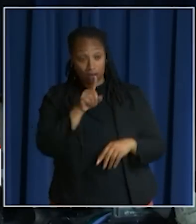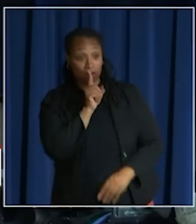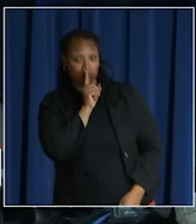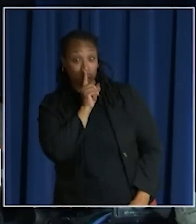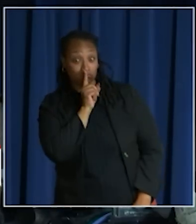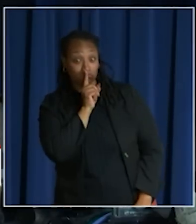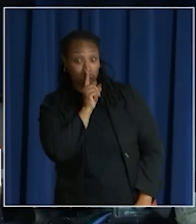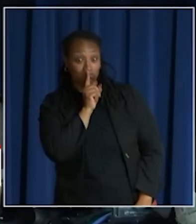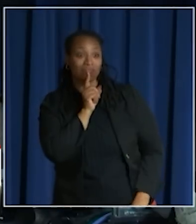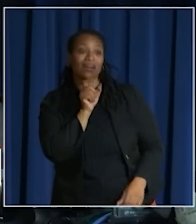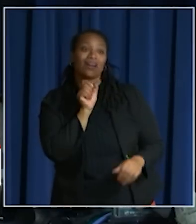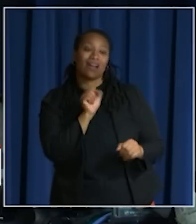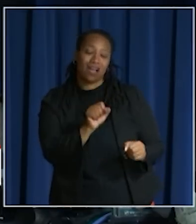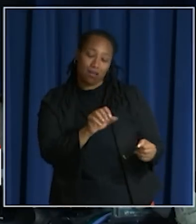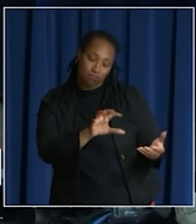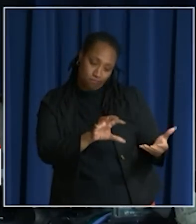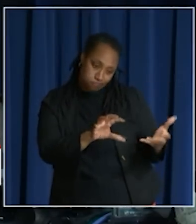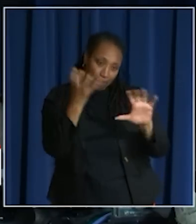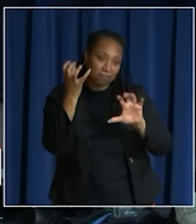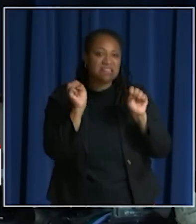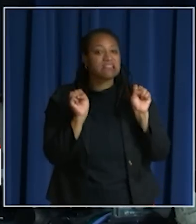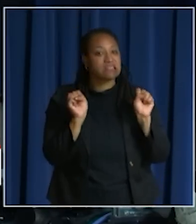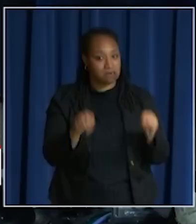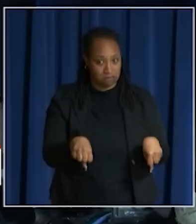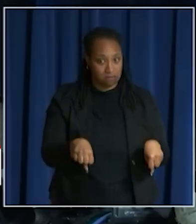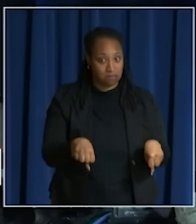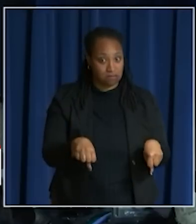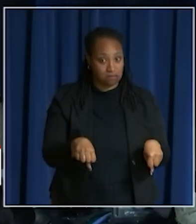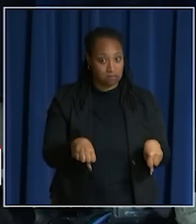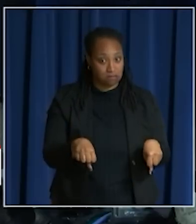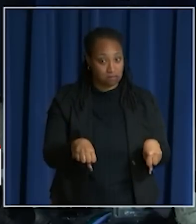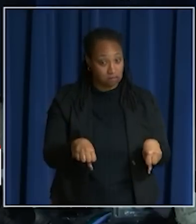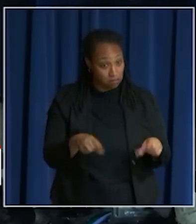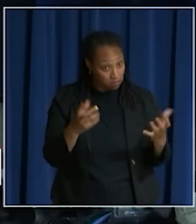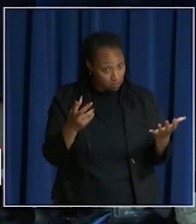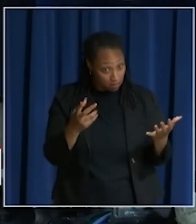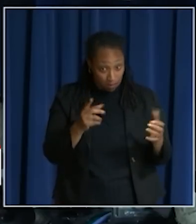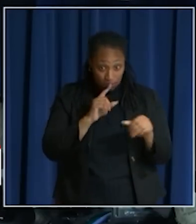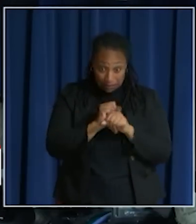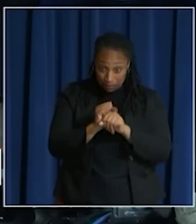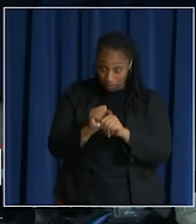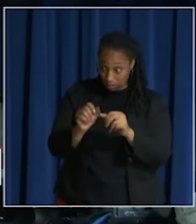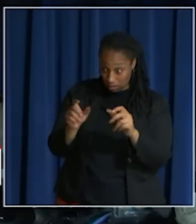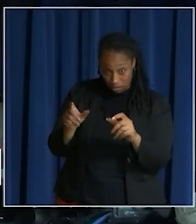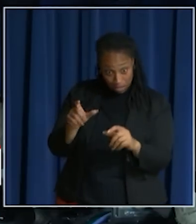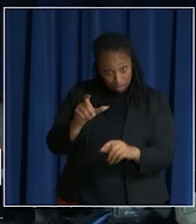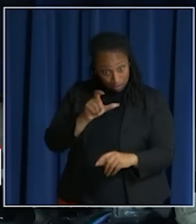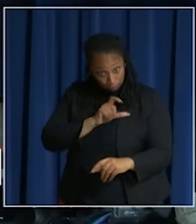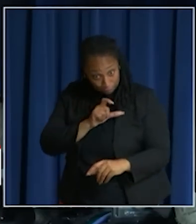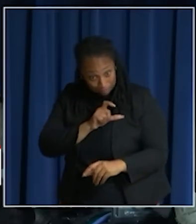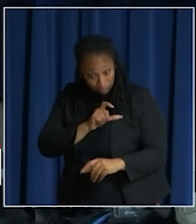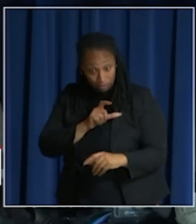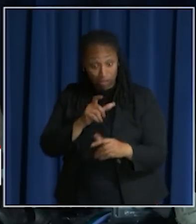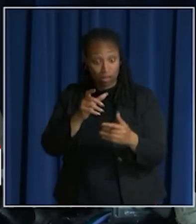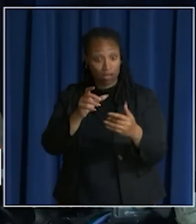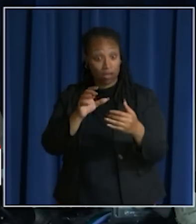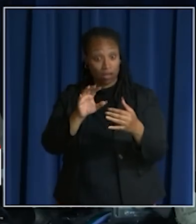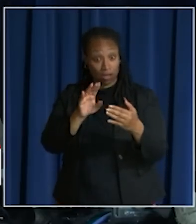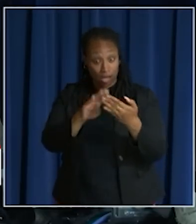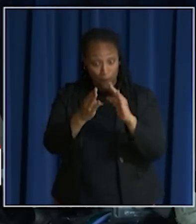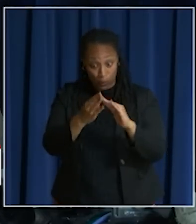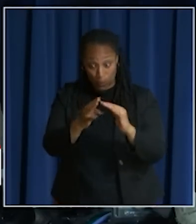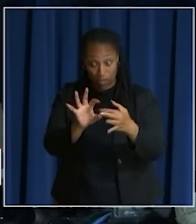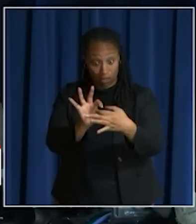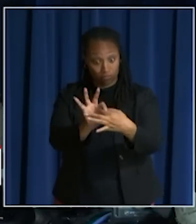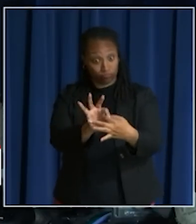be a disaster if people who aren't committing crimes are antagonized into committing crimes. That would be a disaster.